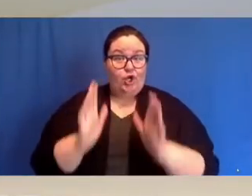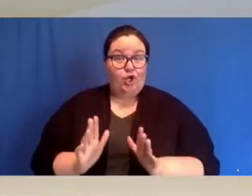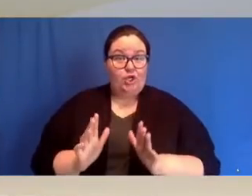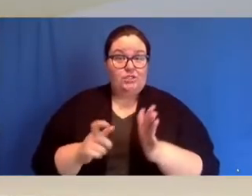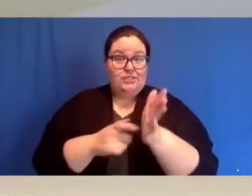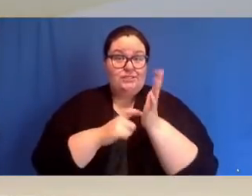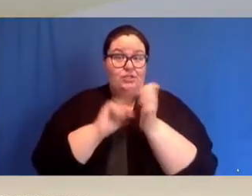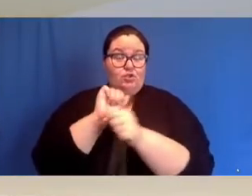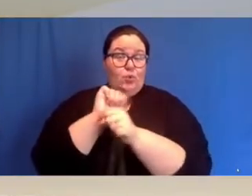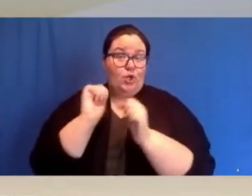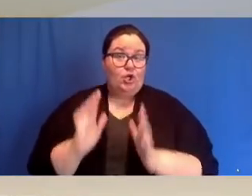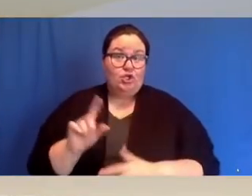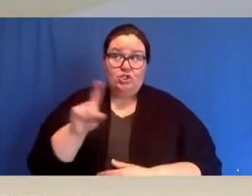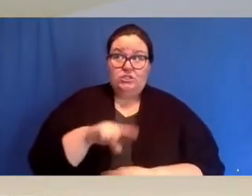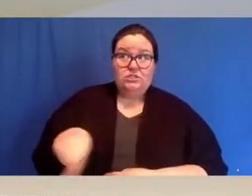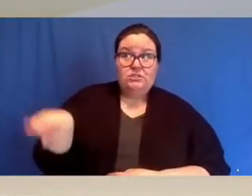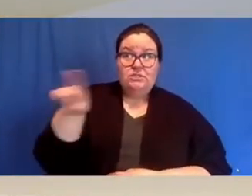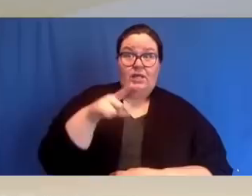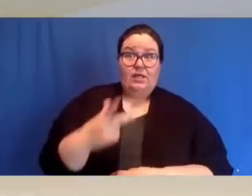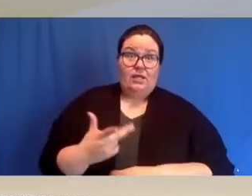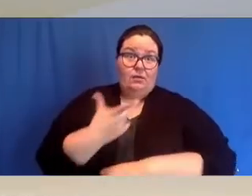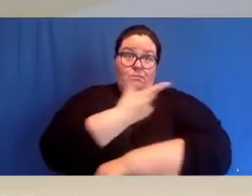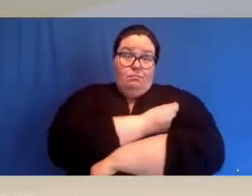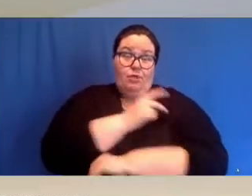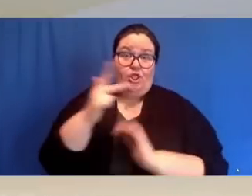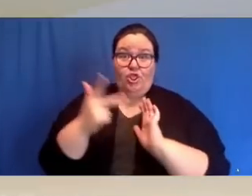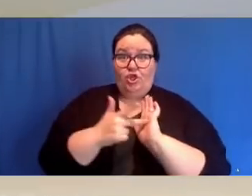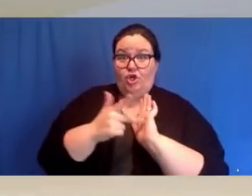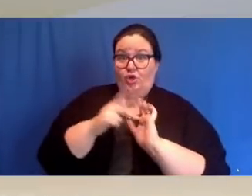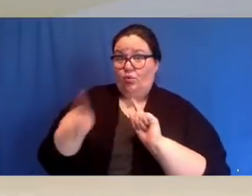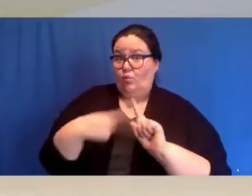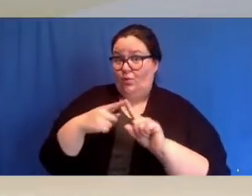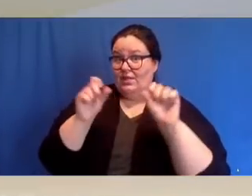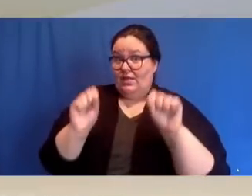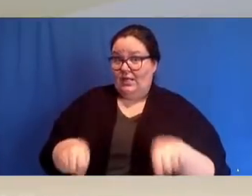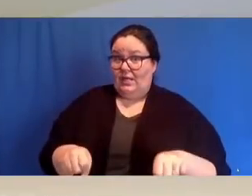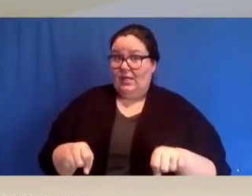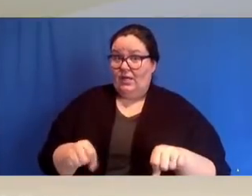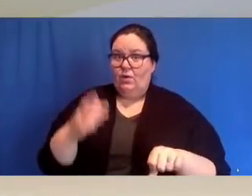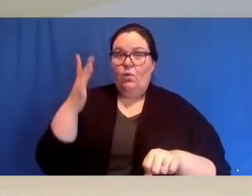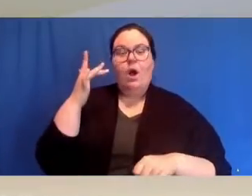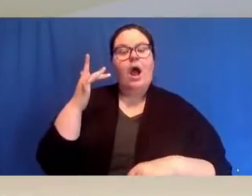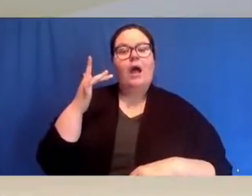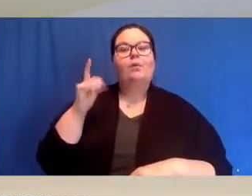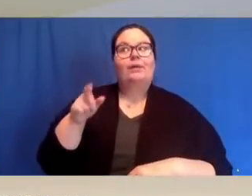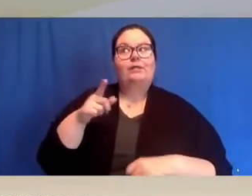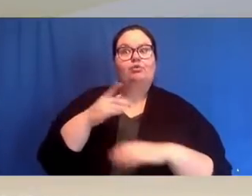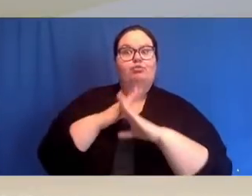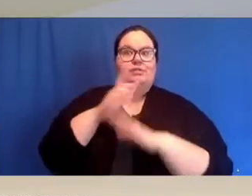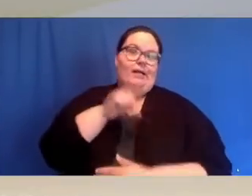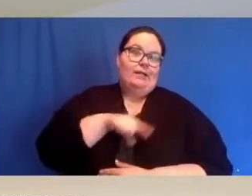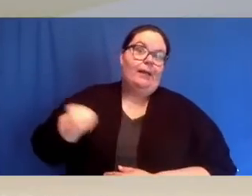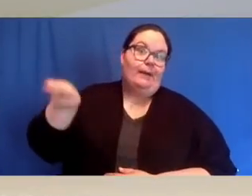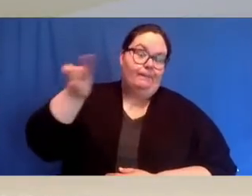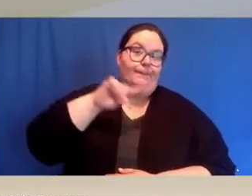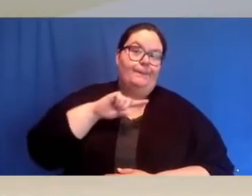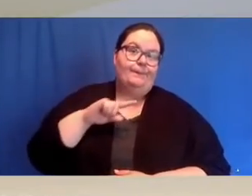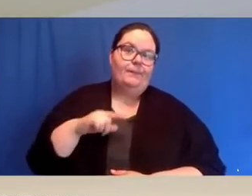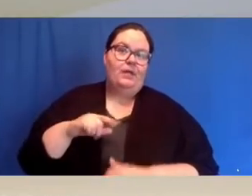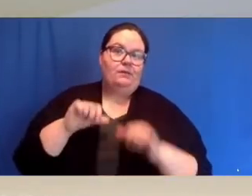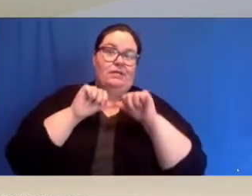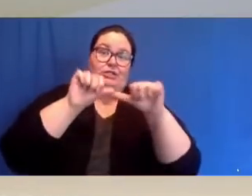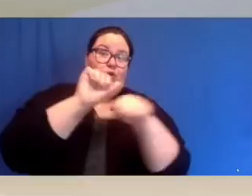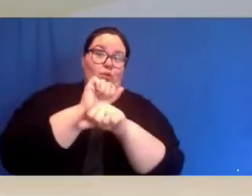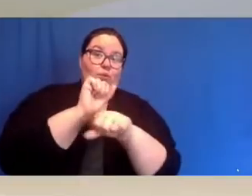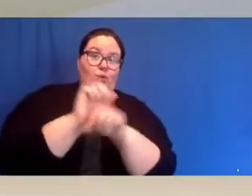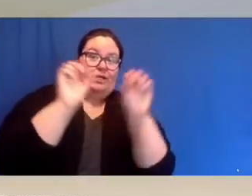workers also get their booster dose when eligible, because we will need to make sure that they are able to continue to